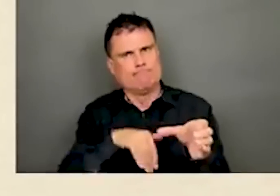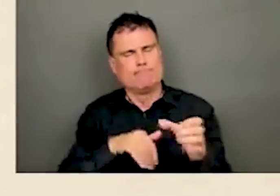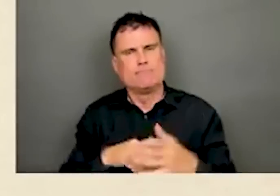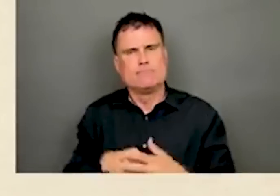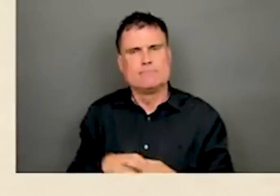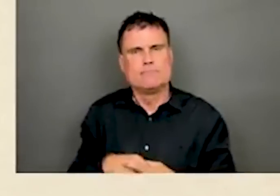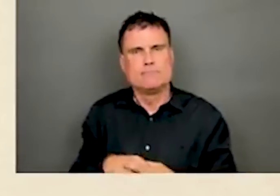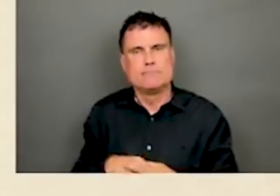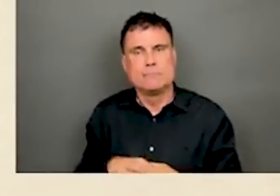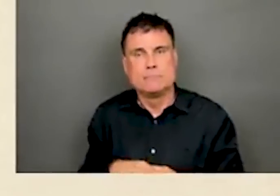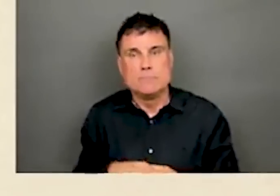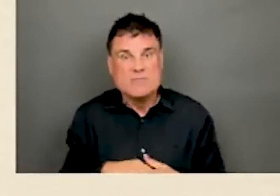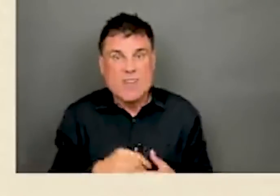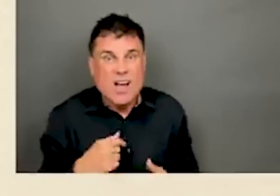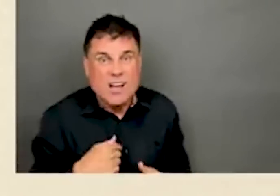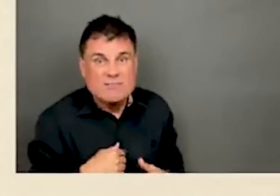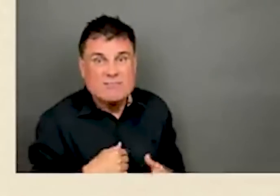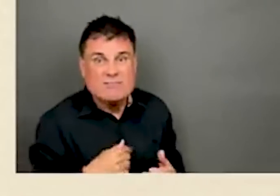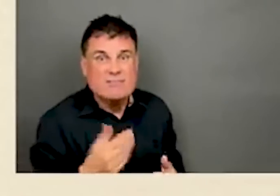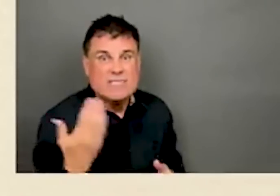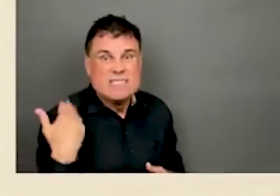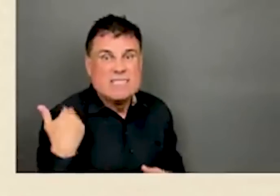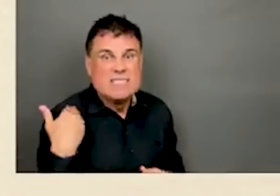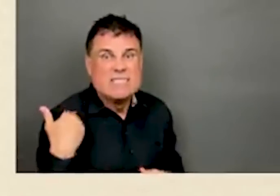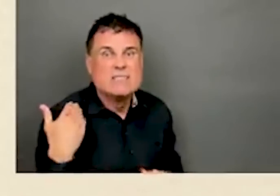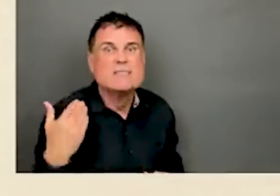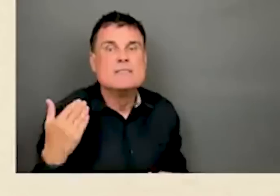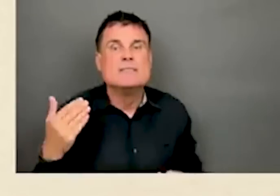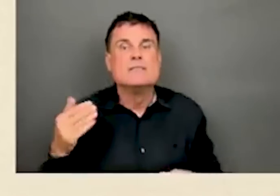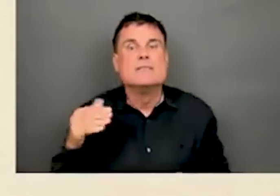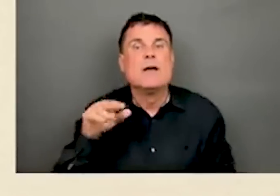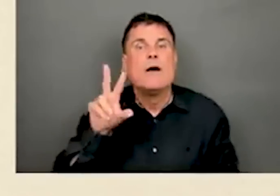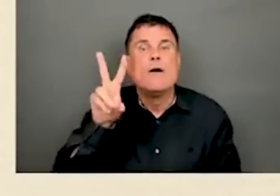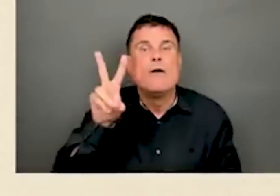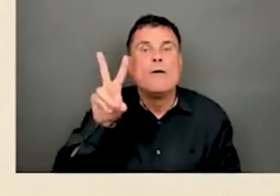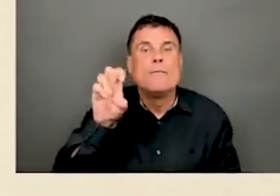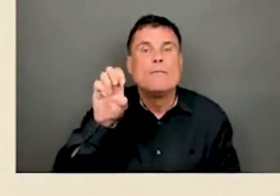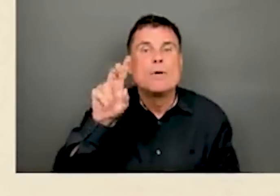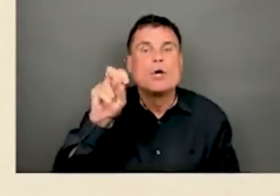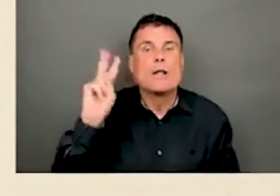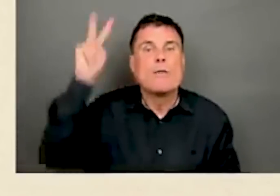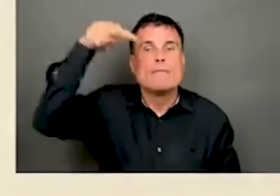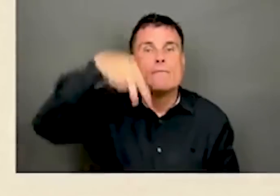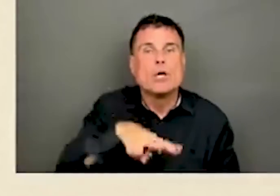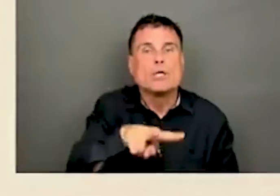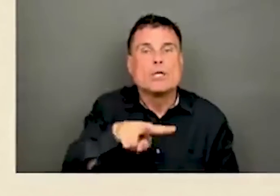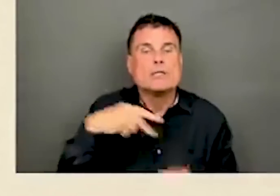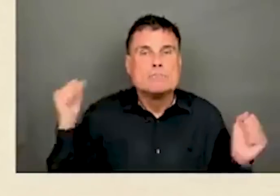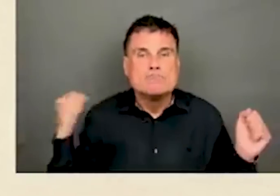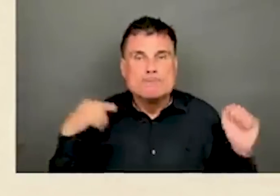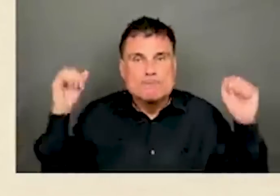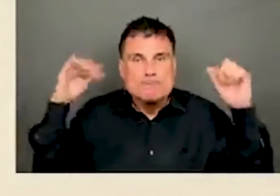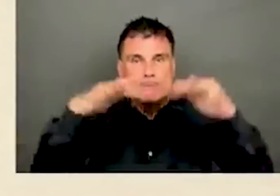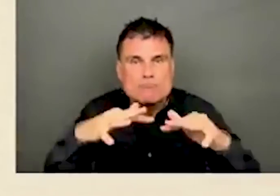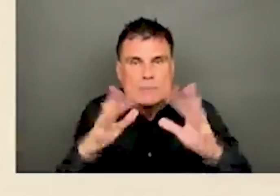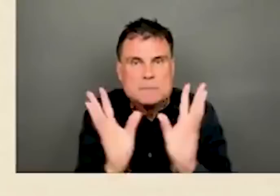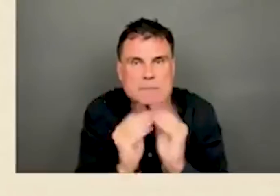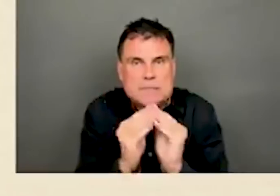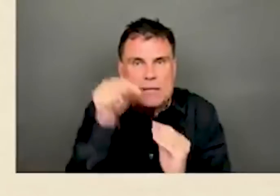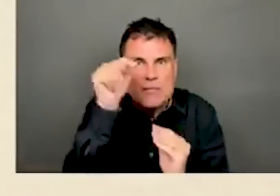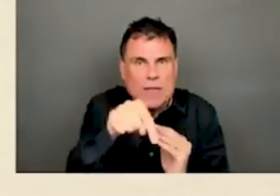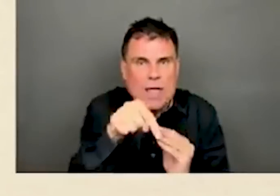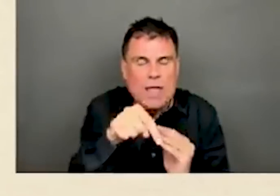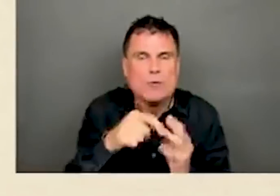in Vernon and Kelowna meeting with New Democrats in our Forward Convention, which was filled with young